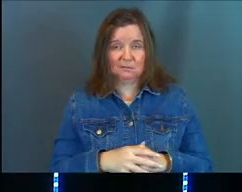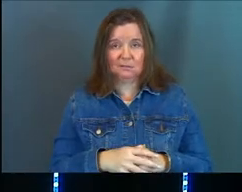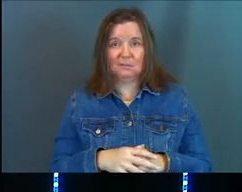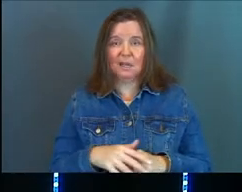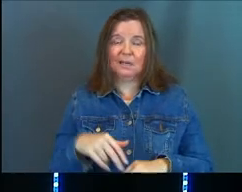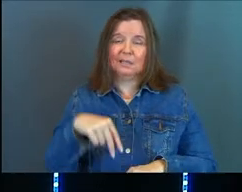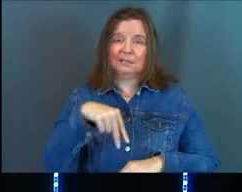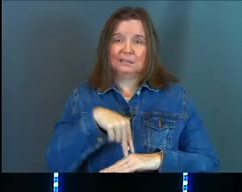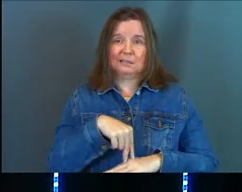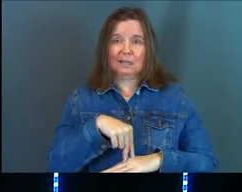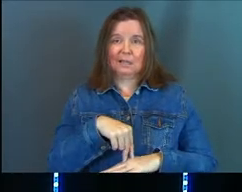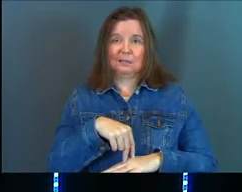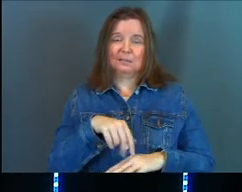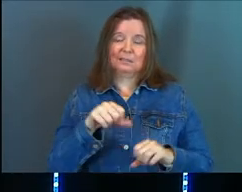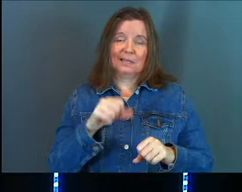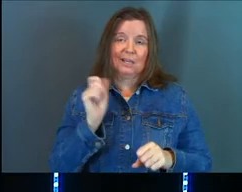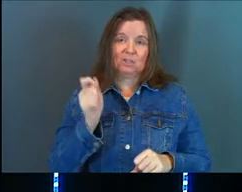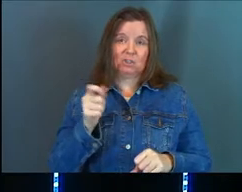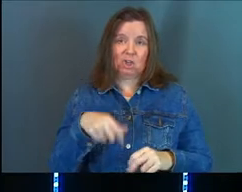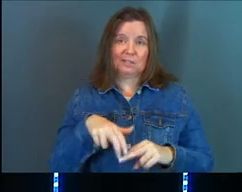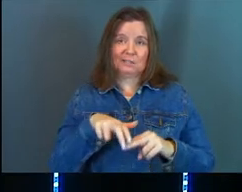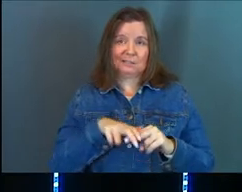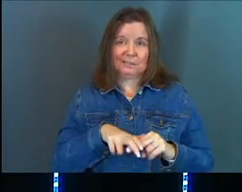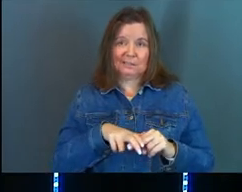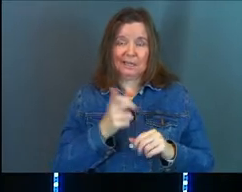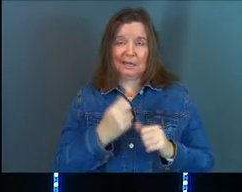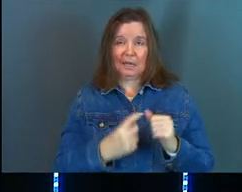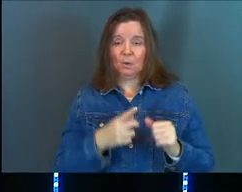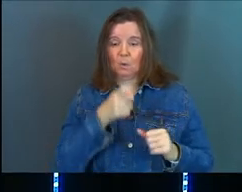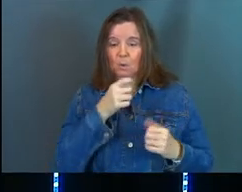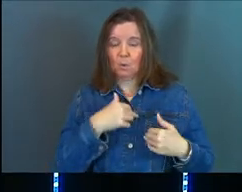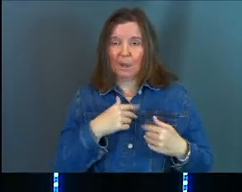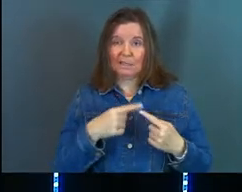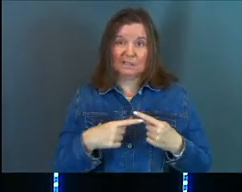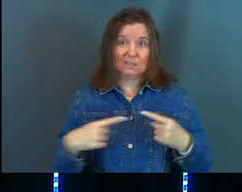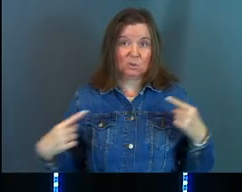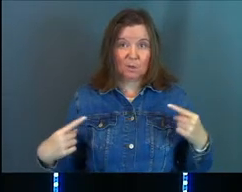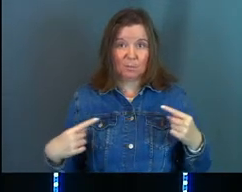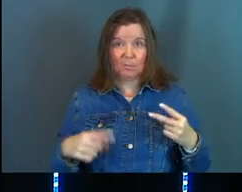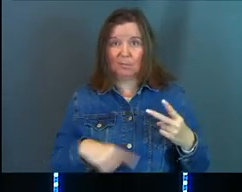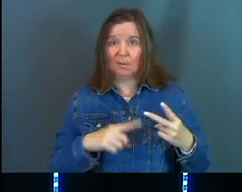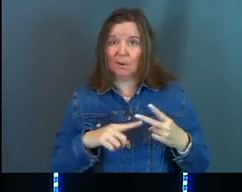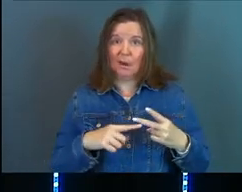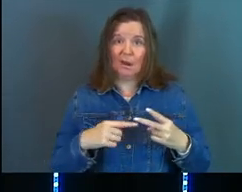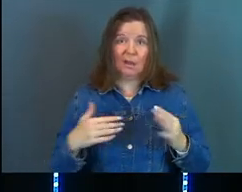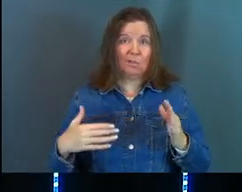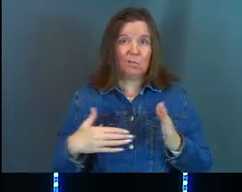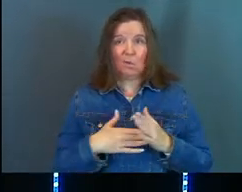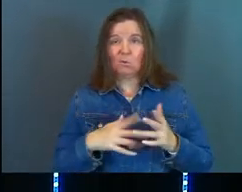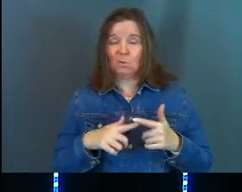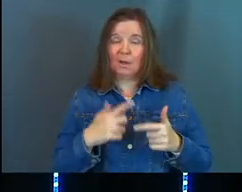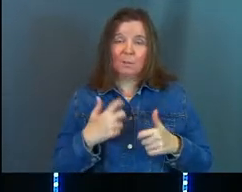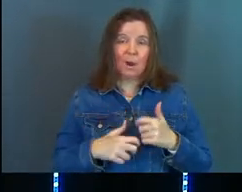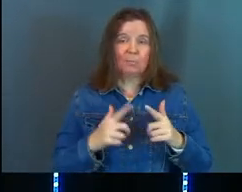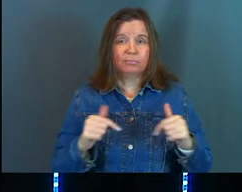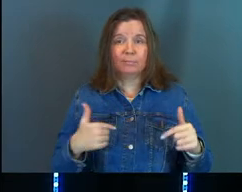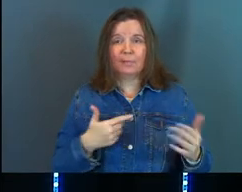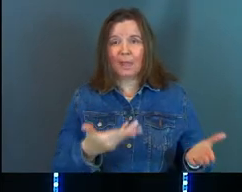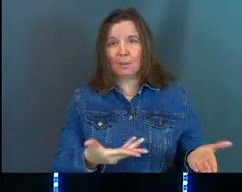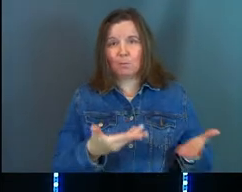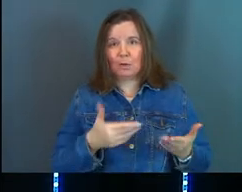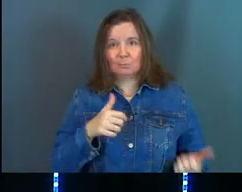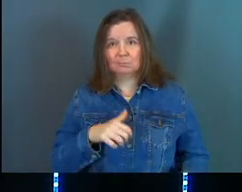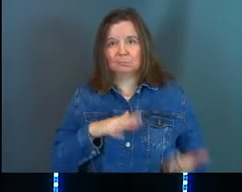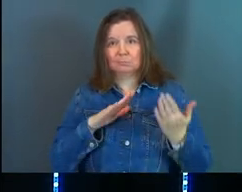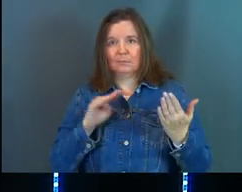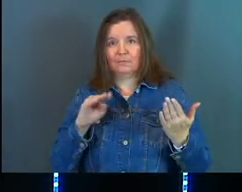And he stands there, he takes the judge's seat, and anybody who's got a disagreement, any lawsuit, any problem at all, they bring it in